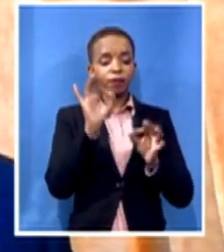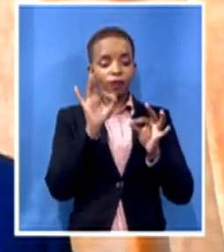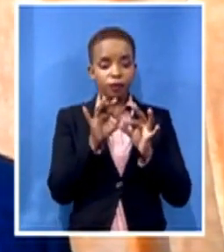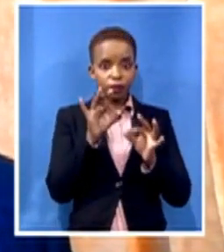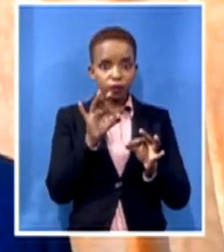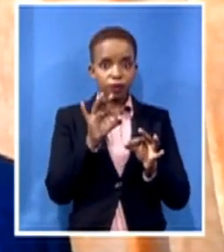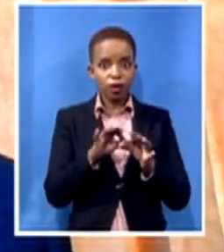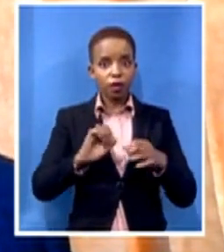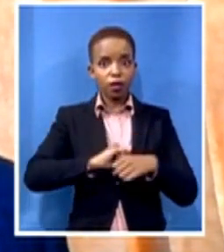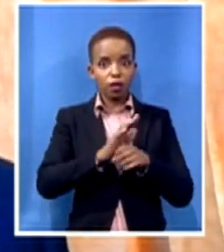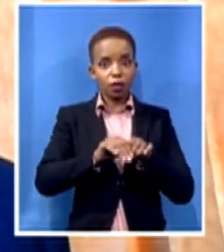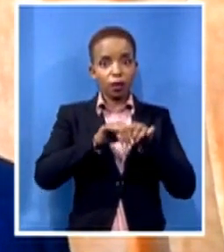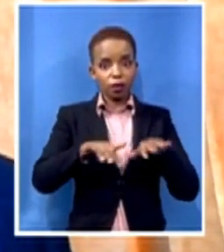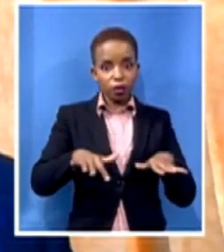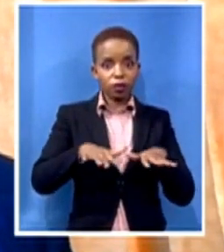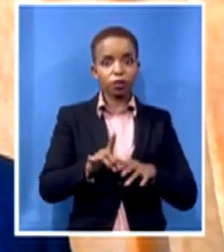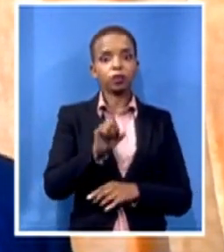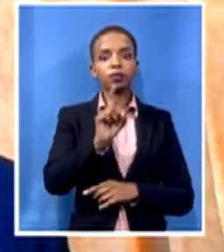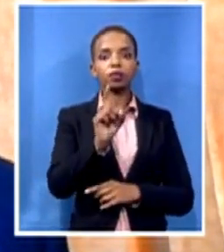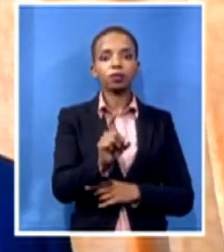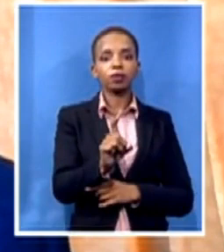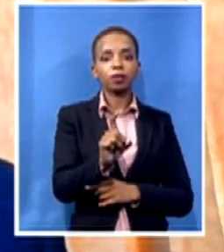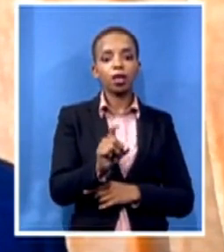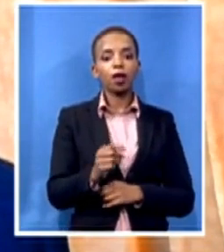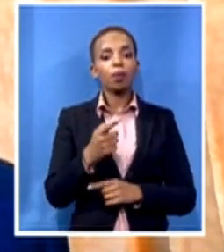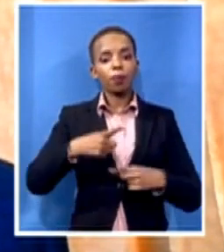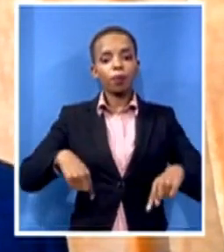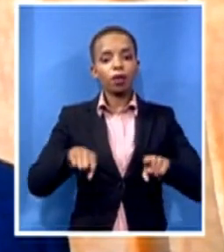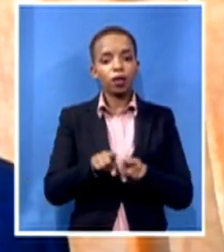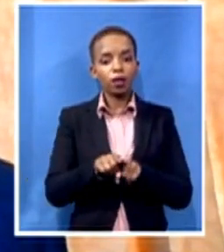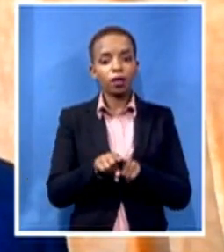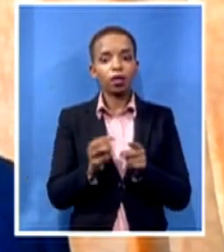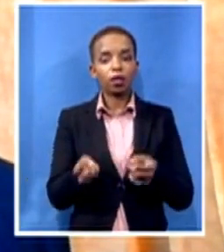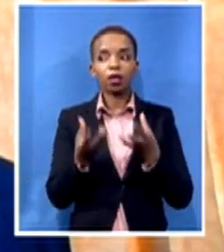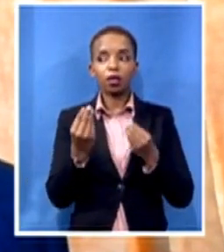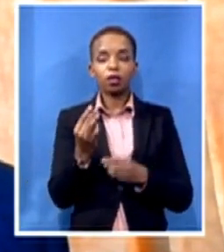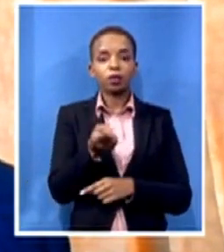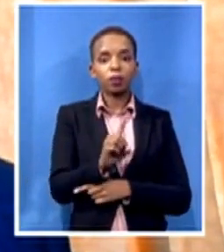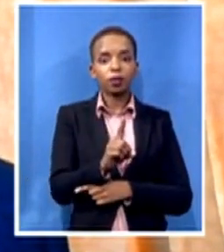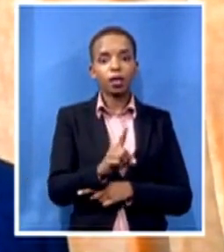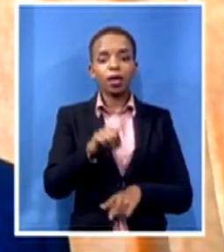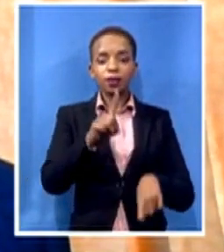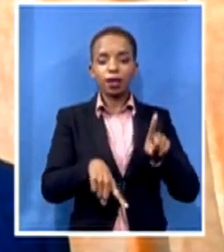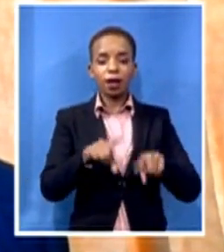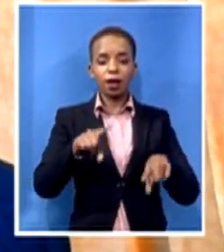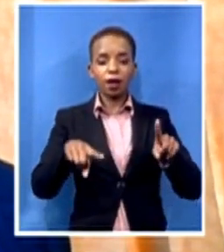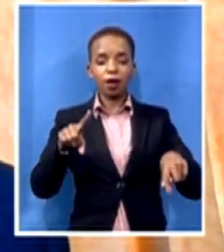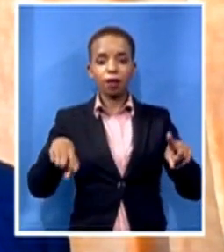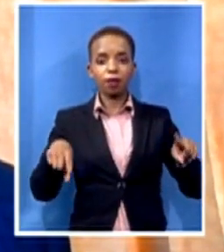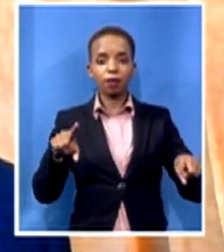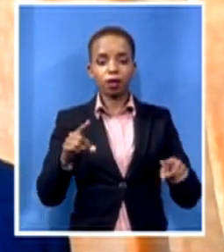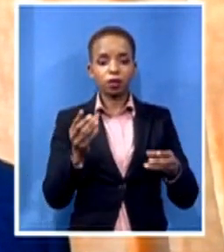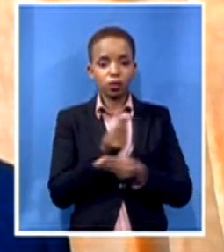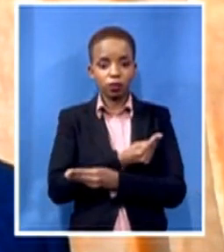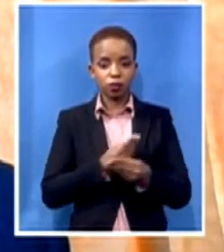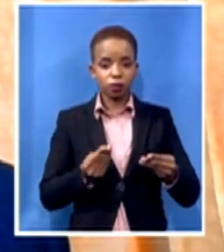virus, you can get different rates of transmission of the new strain. You can also